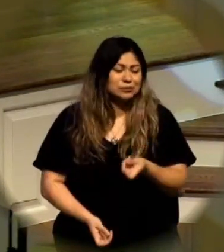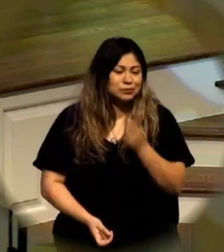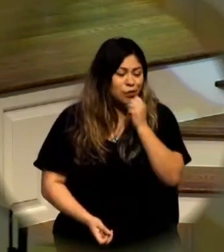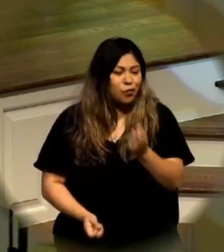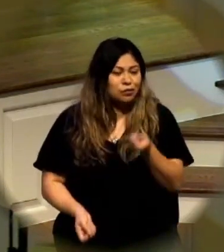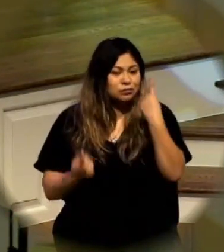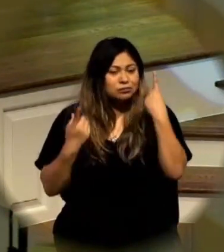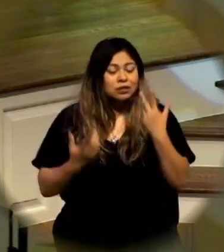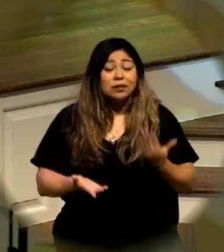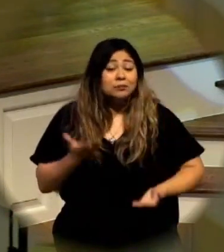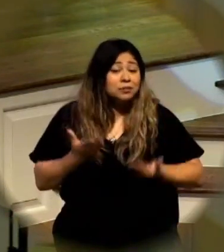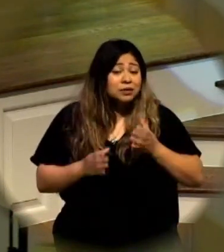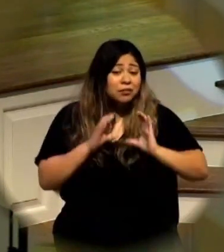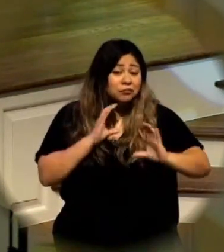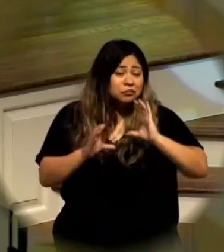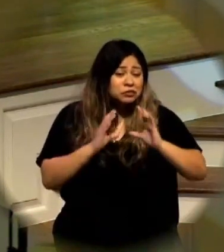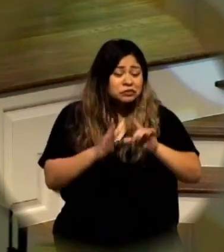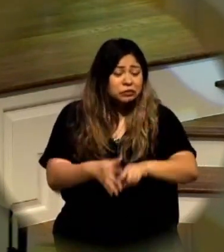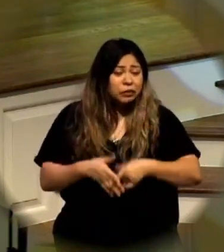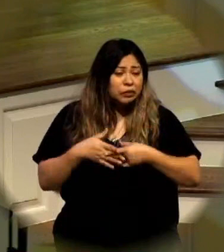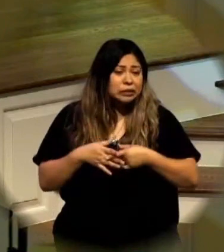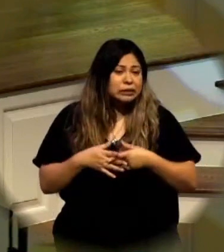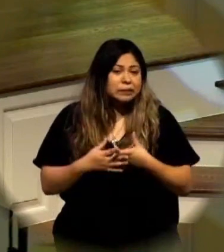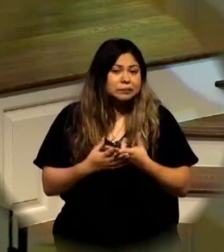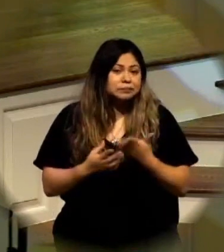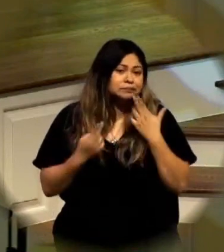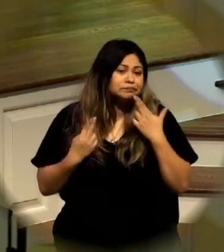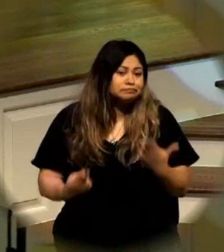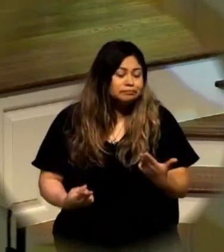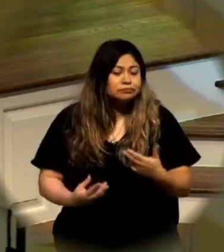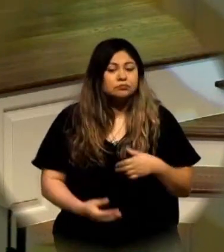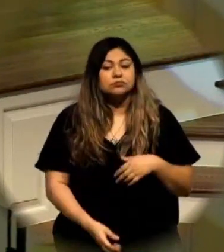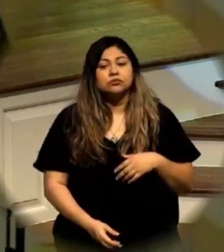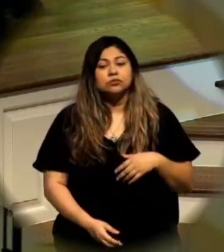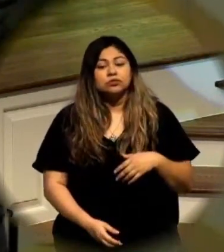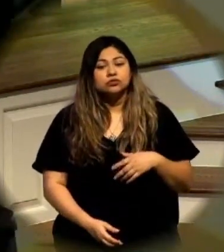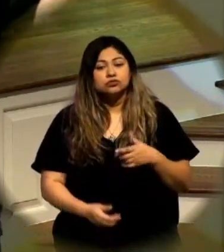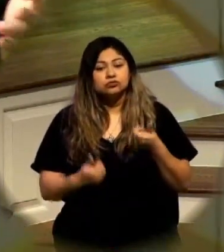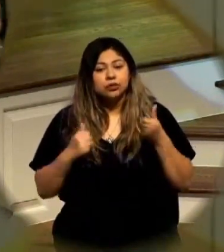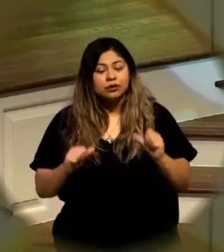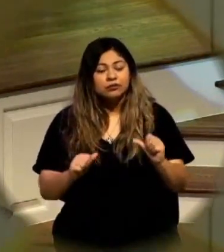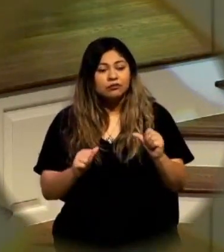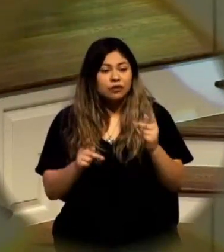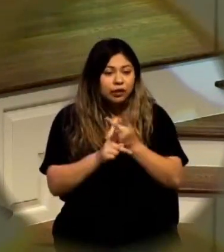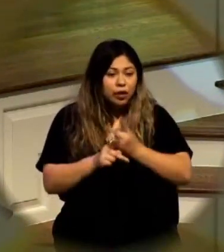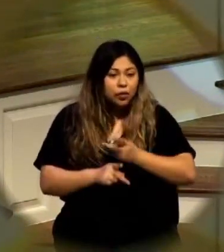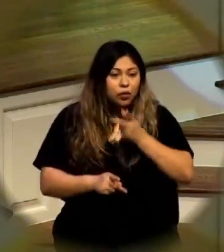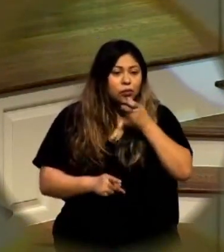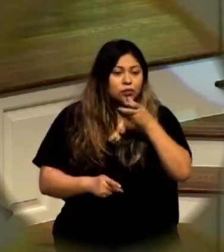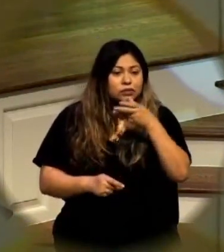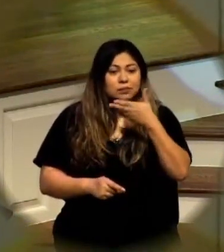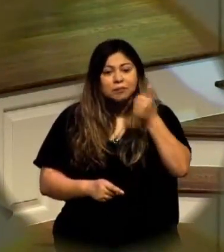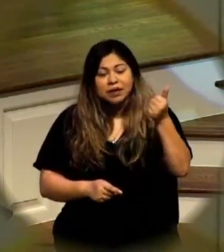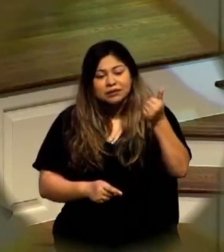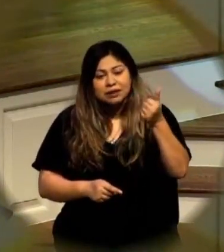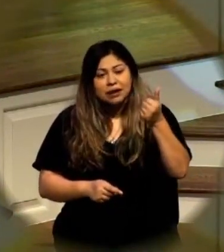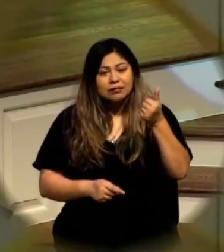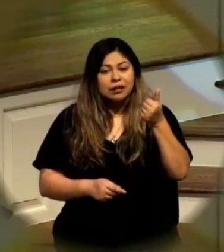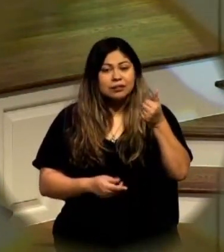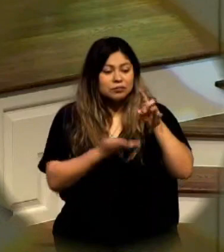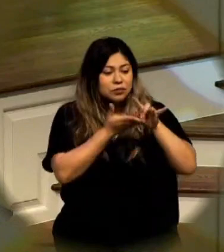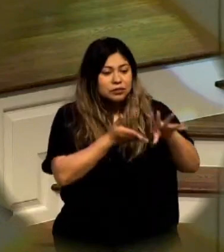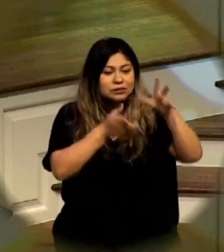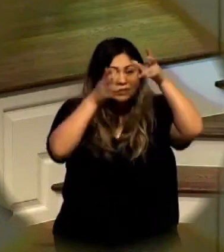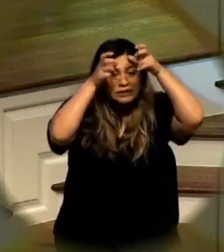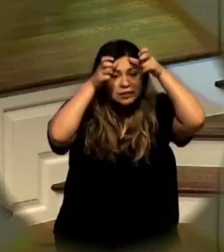off easy enough, innocently enough. Maybe they were trying to figure out who was the best at casting out demons or who was the best at healing the